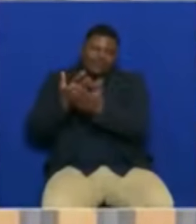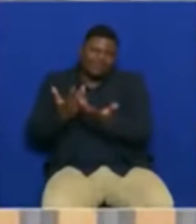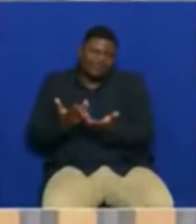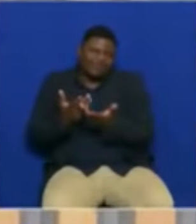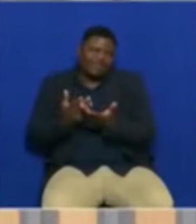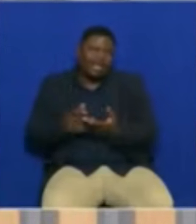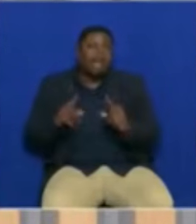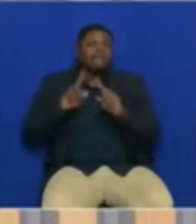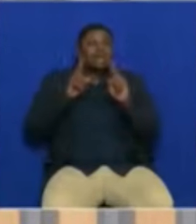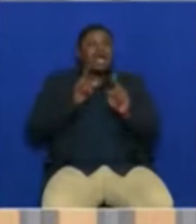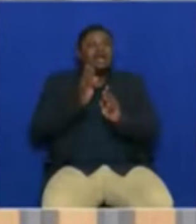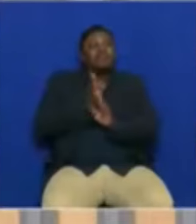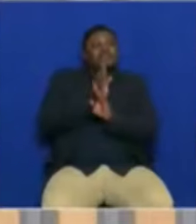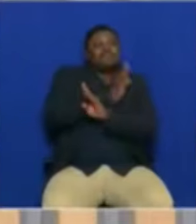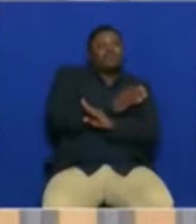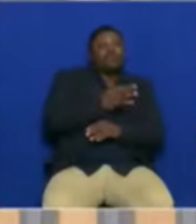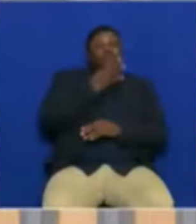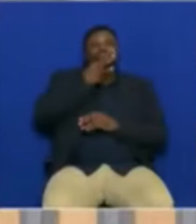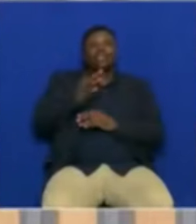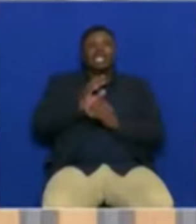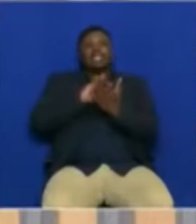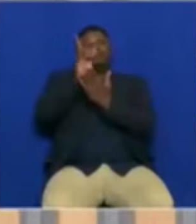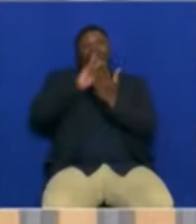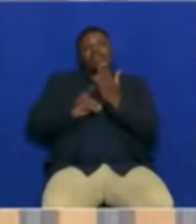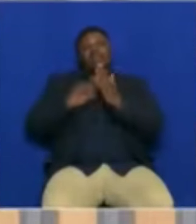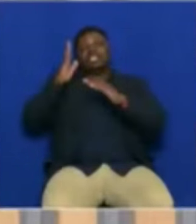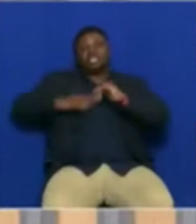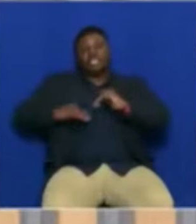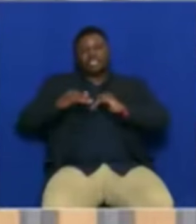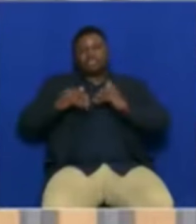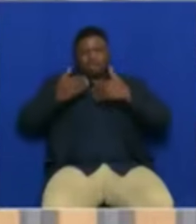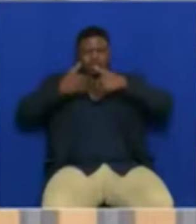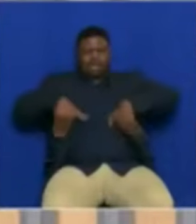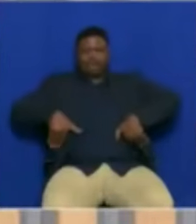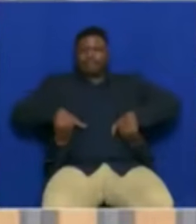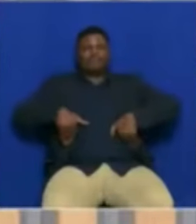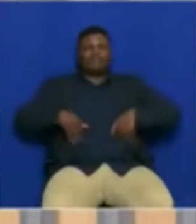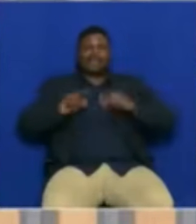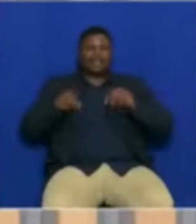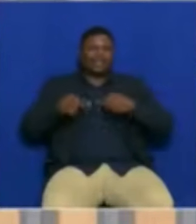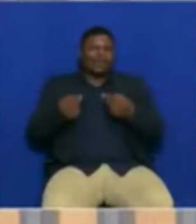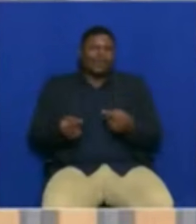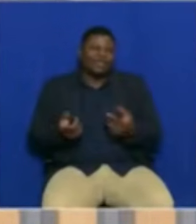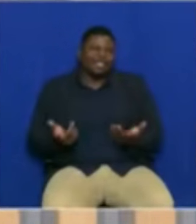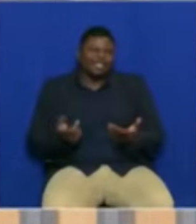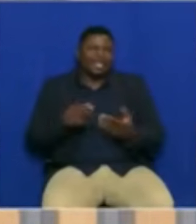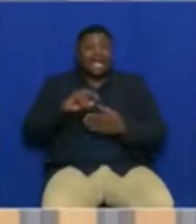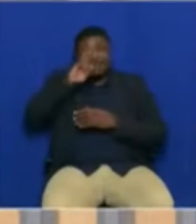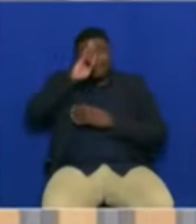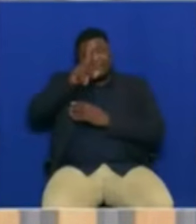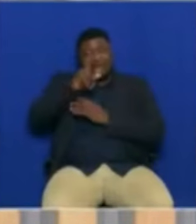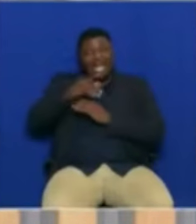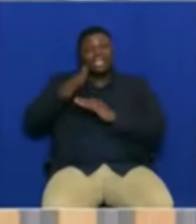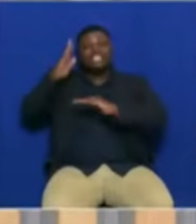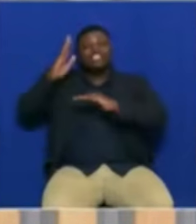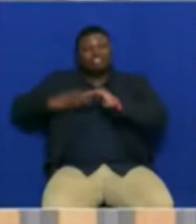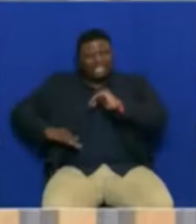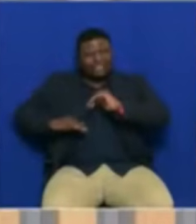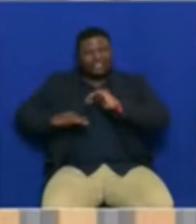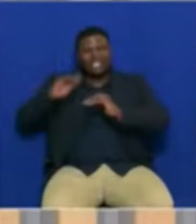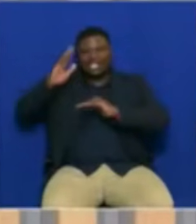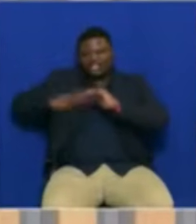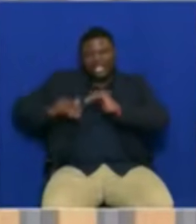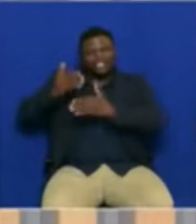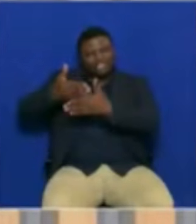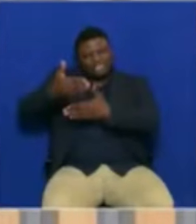draft charge sheet, that cannot hold, because the draft charge sheet comes from the investigators, which